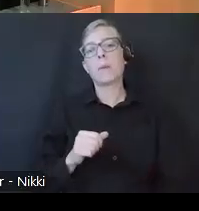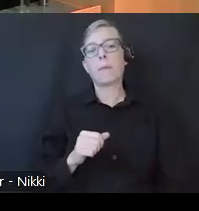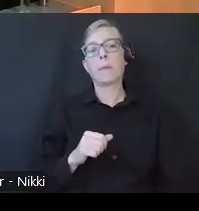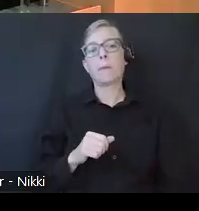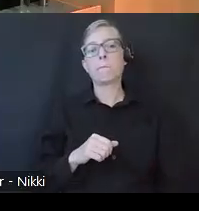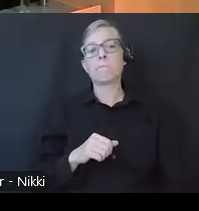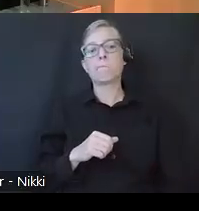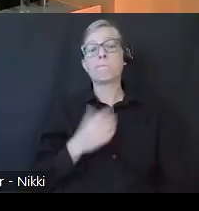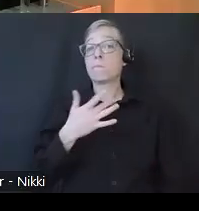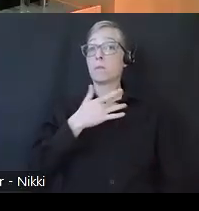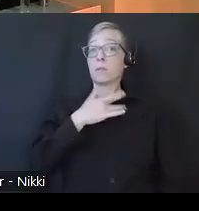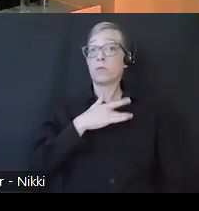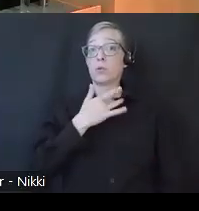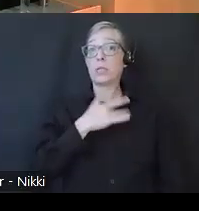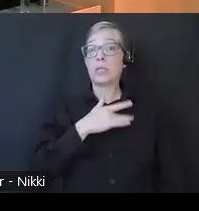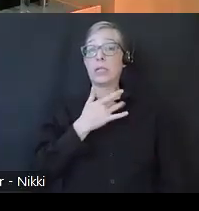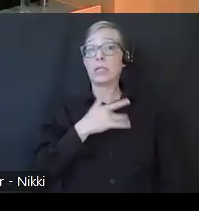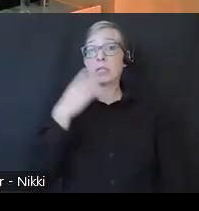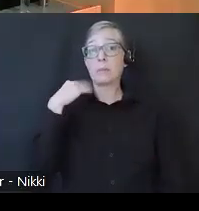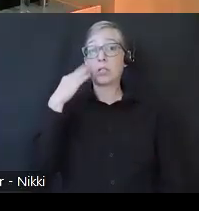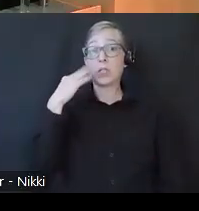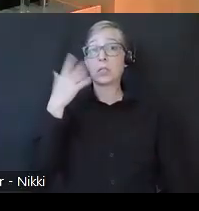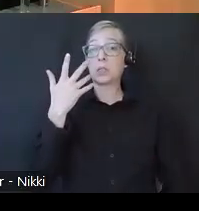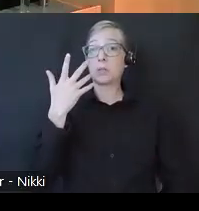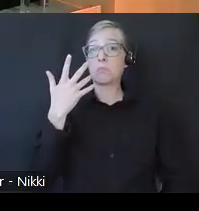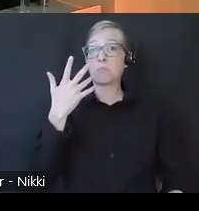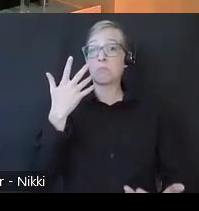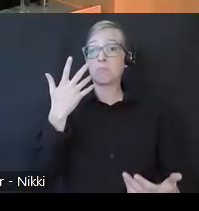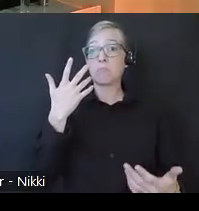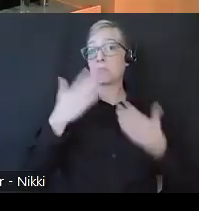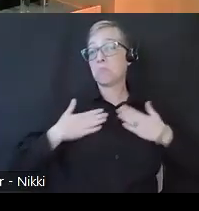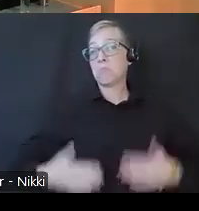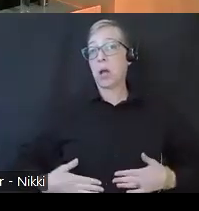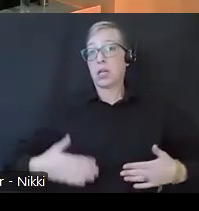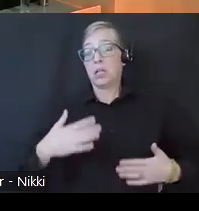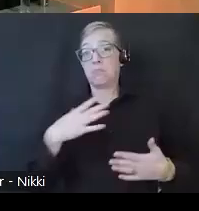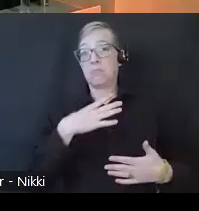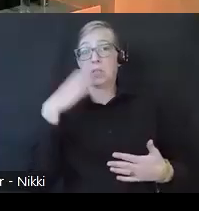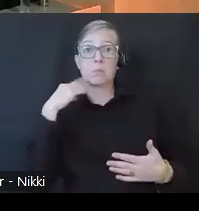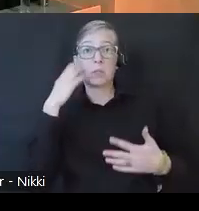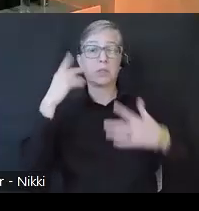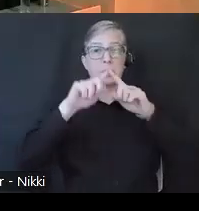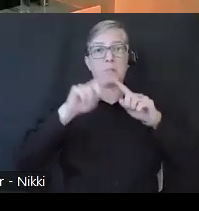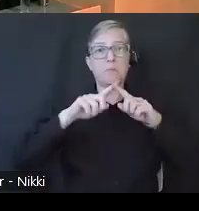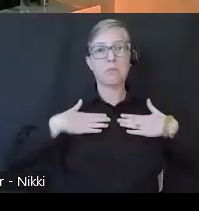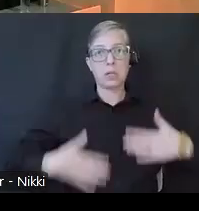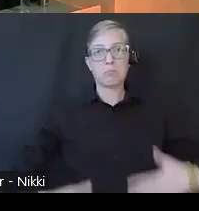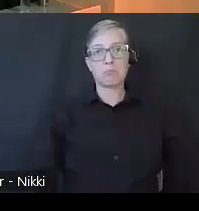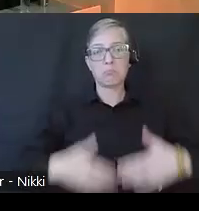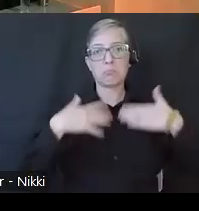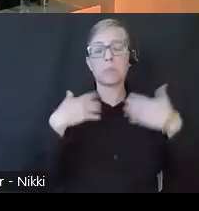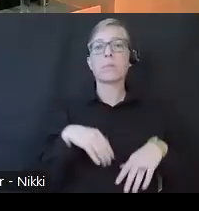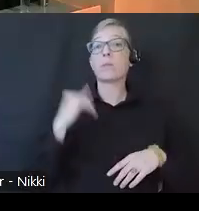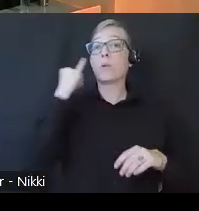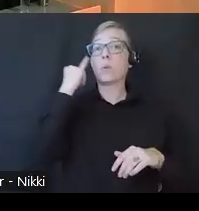sensory experiences, there are effects throughout the body. So one issue could be that when there's a sense